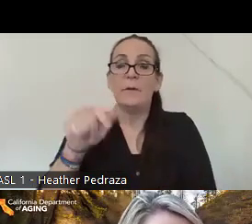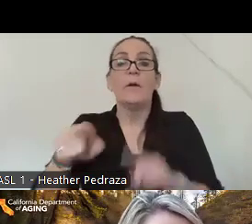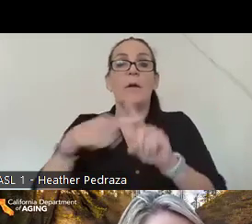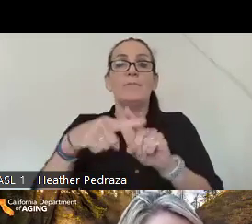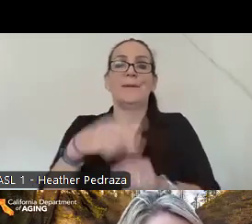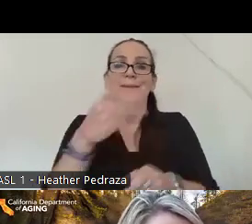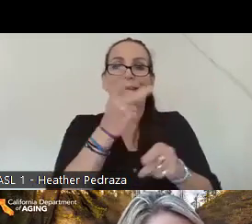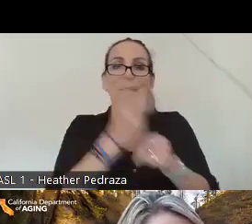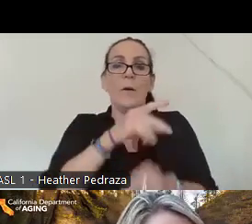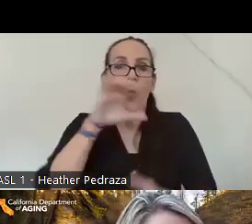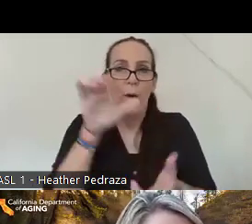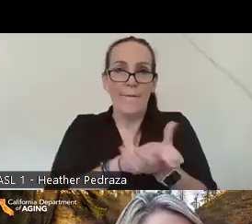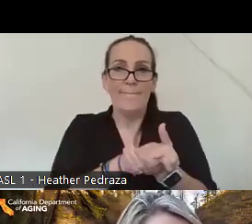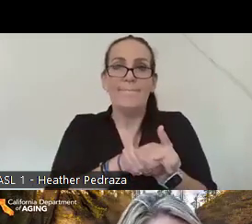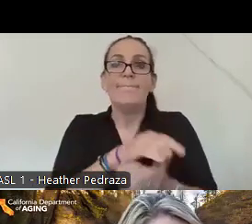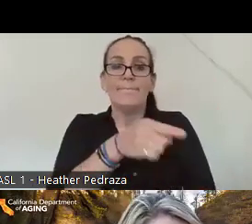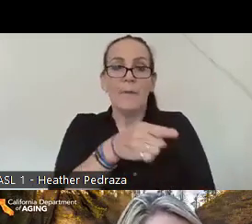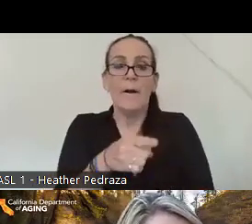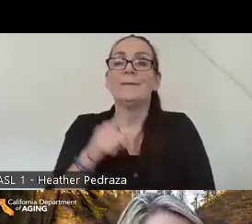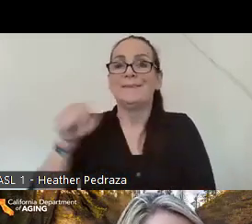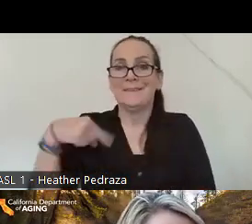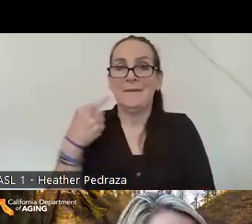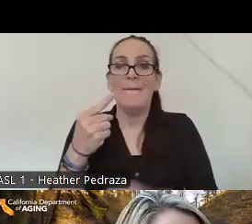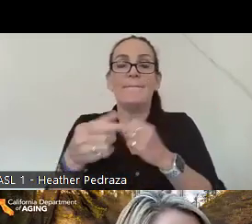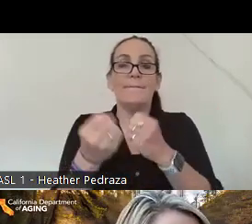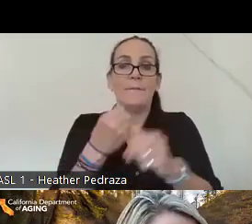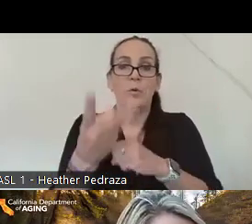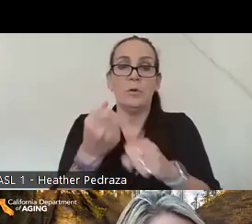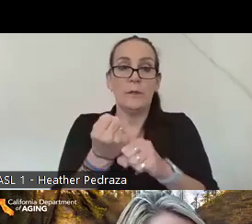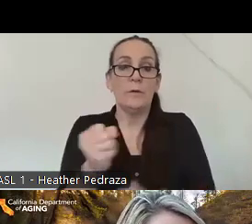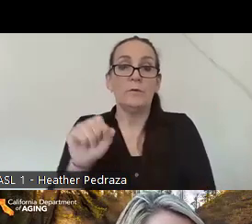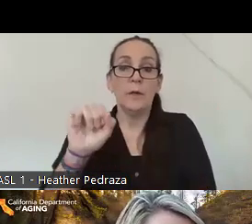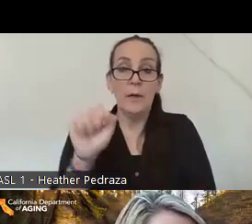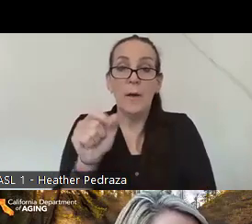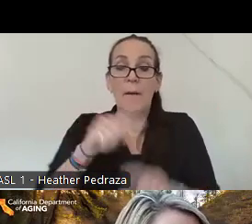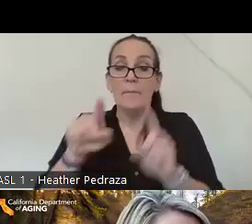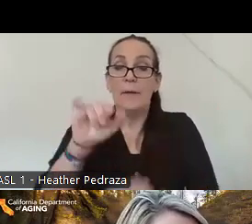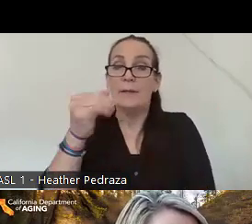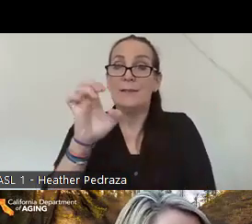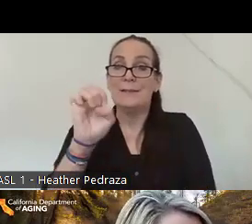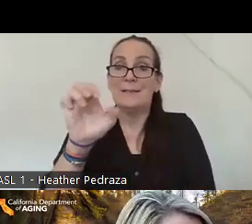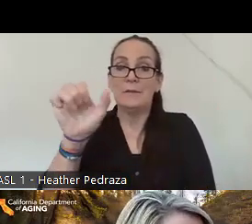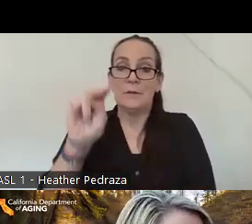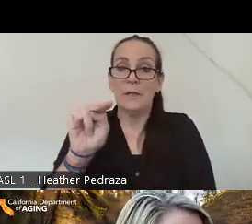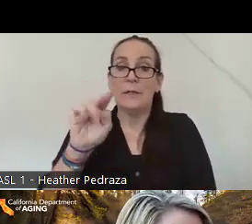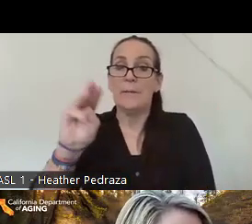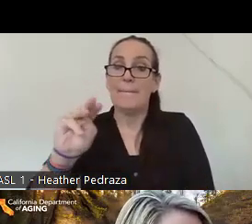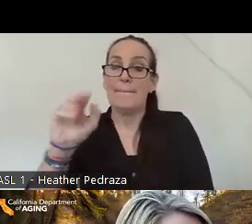the past several years. But Jean Ma lives in San Francisco in a Section 202